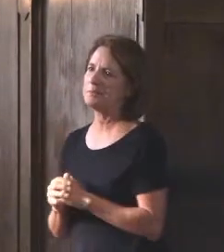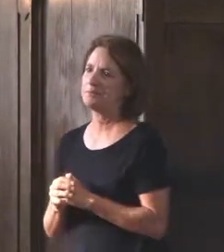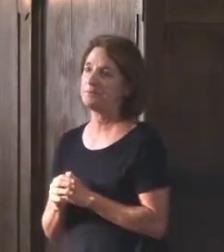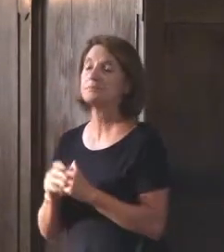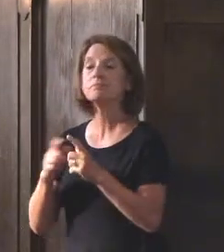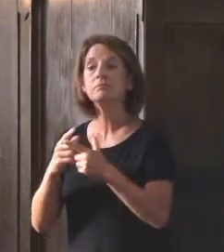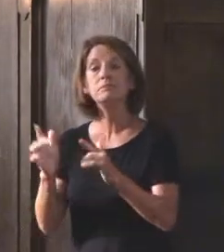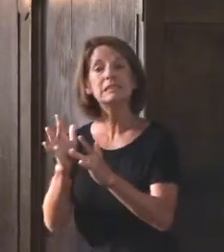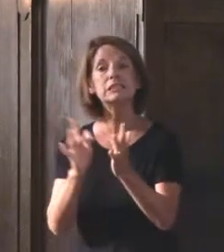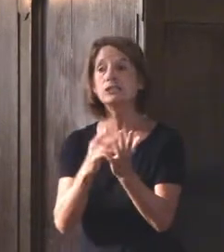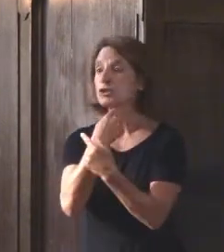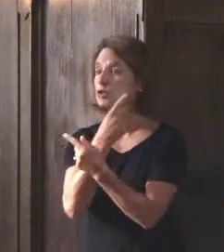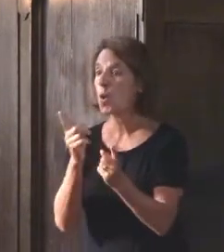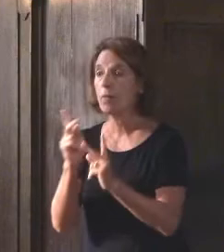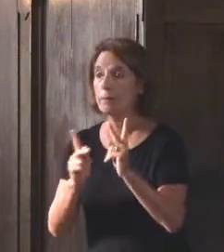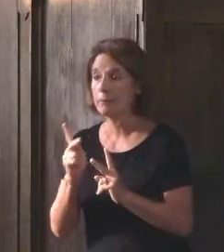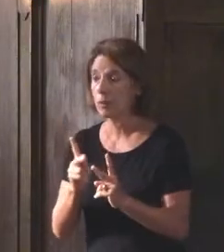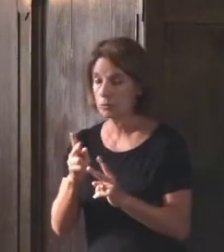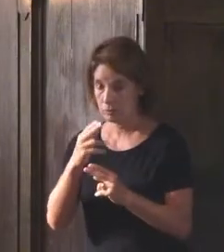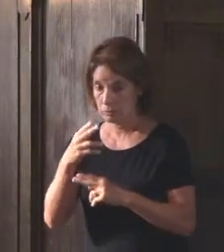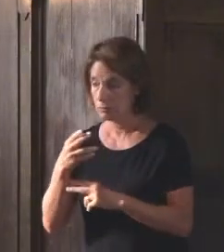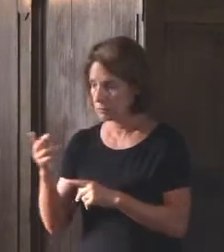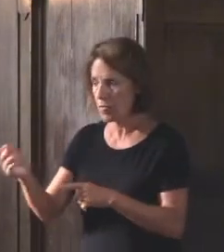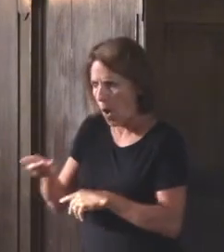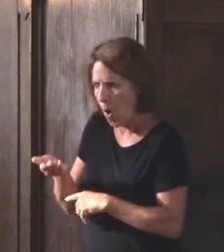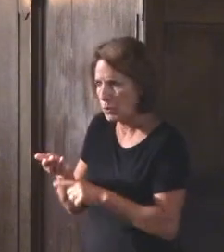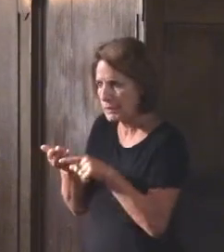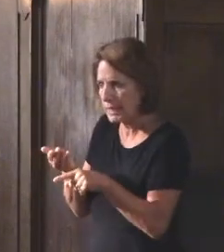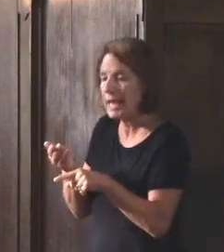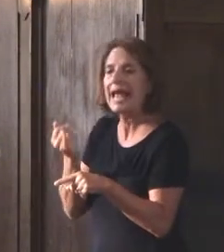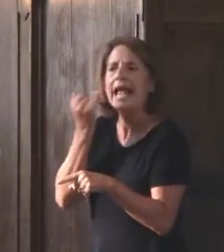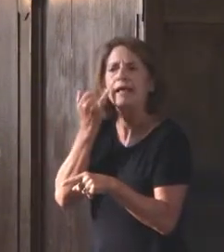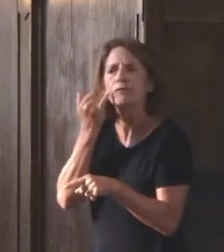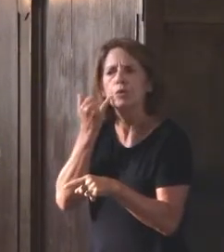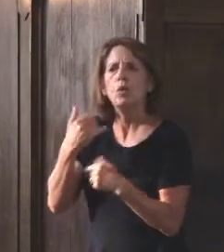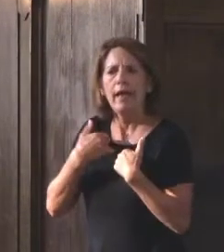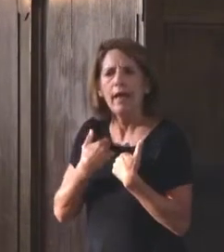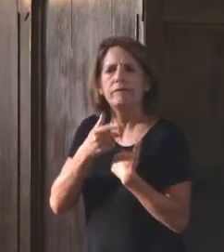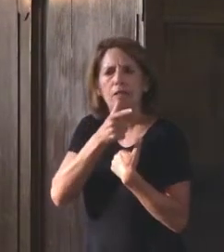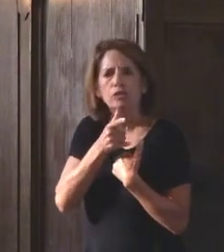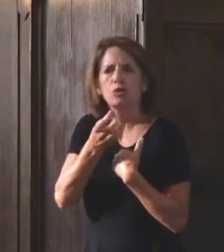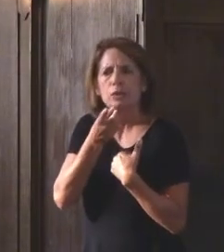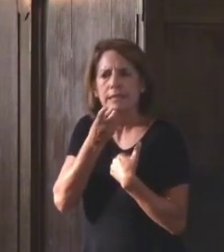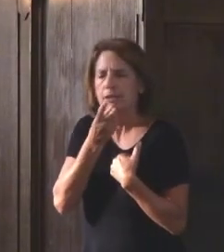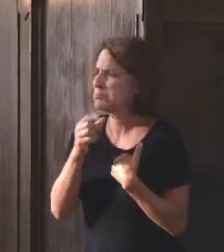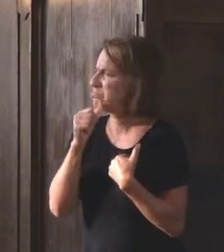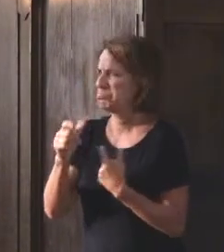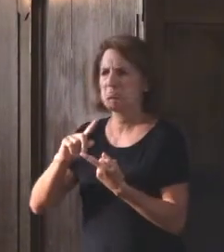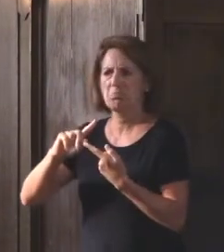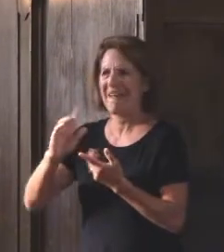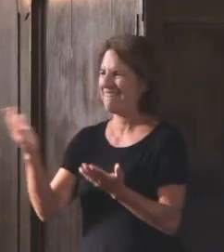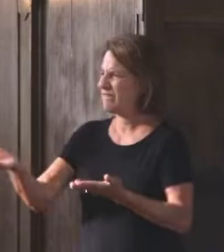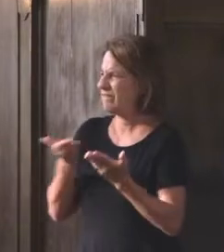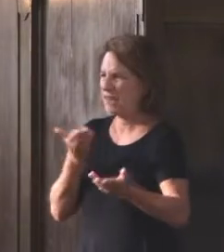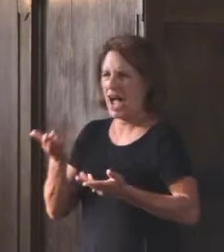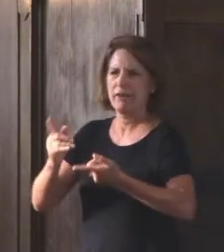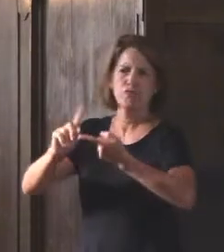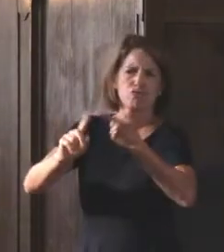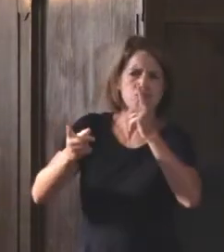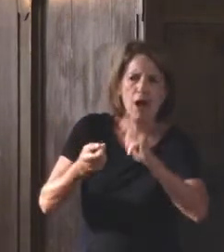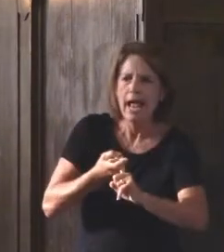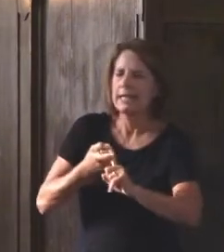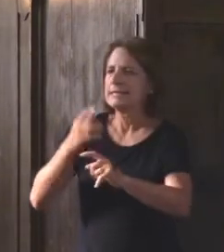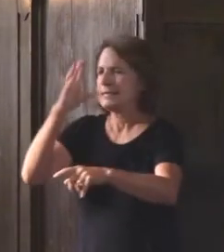said to the host who invited him, when you hold a lunch or a dinner, do not invite your friends and your